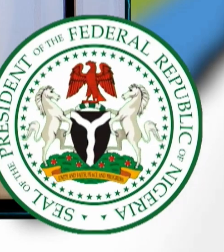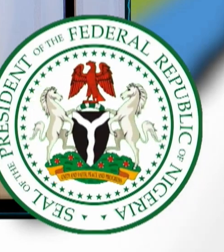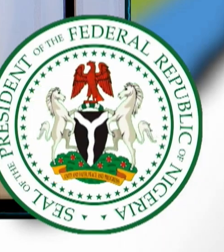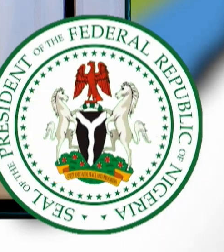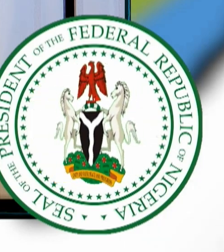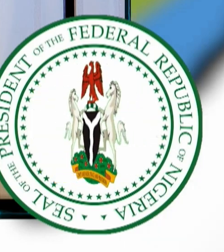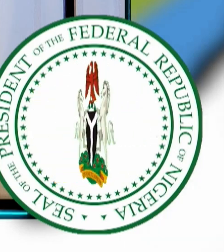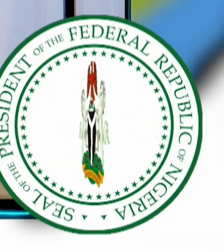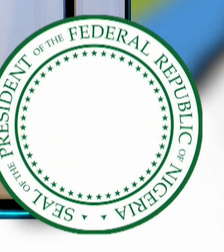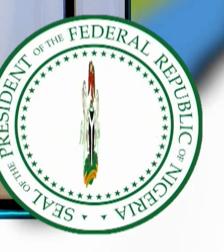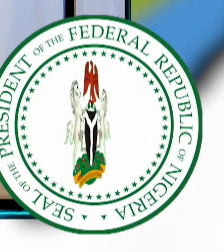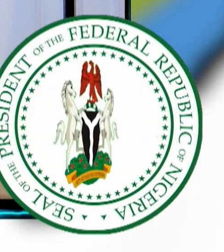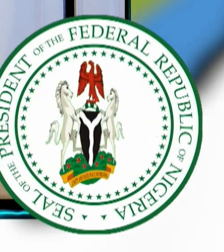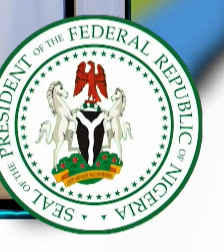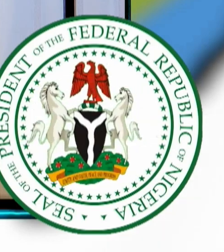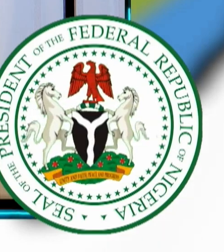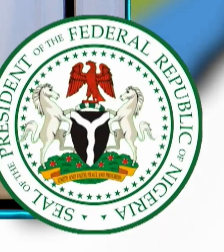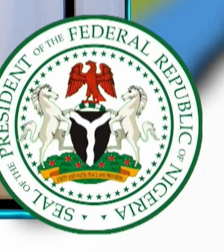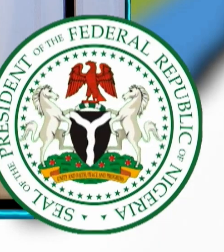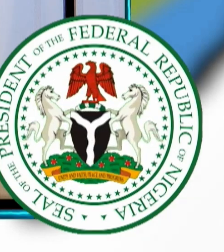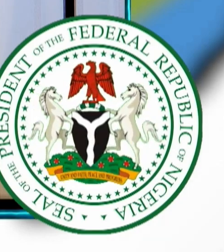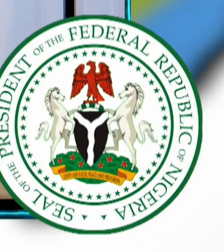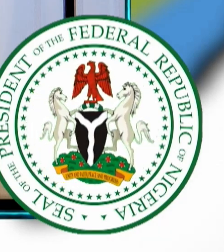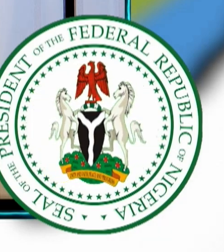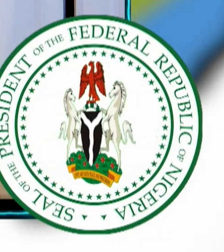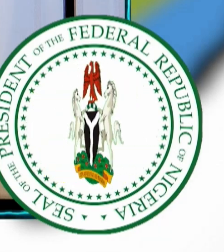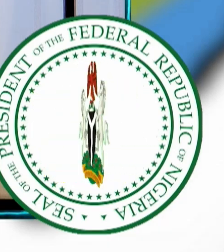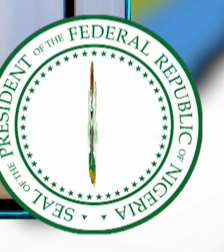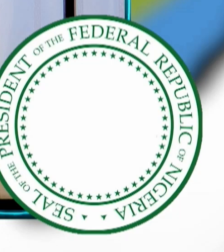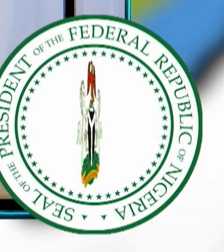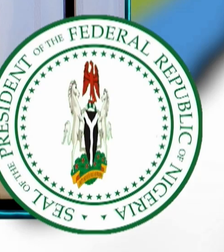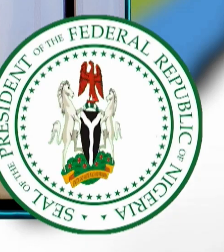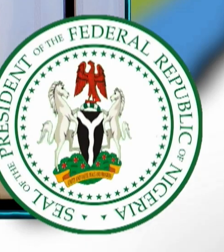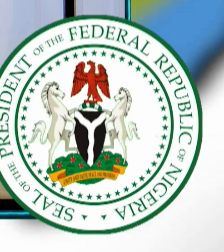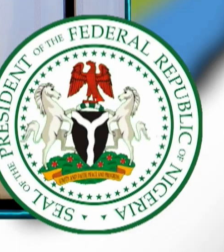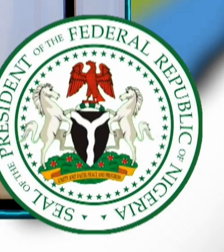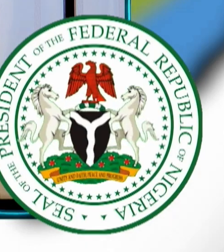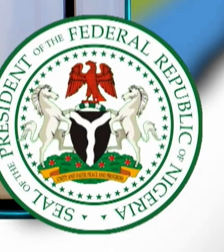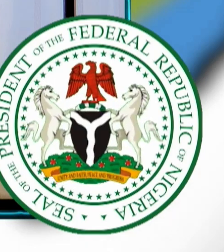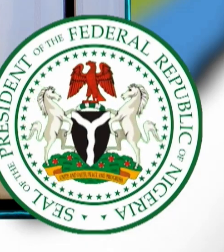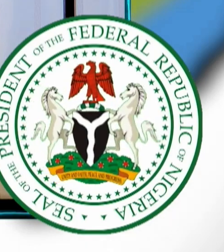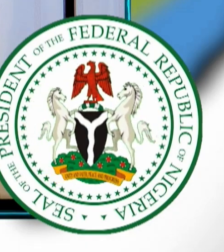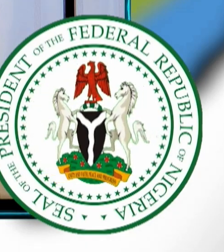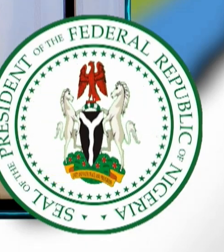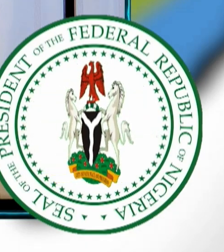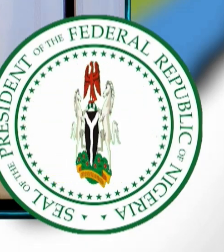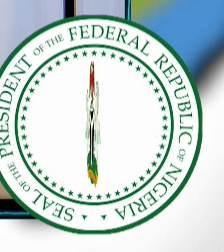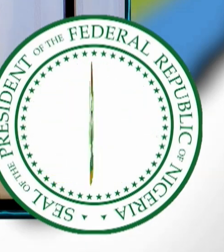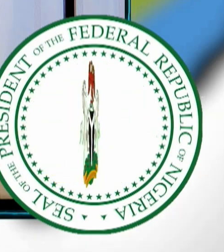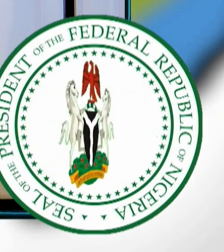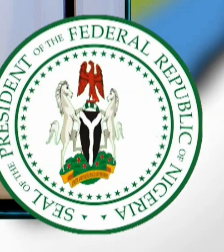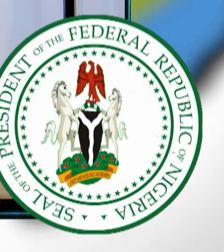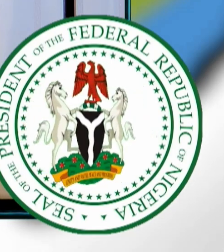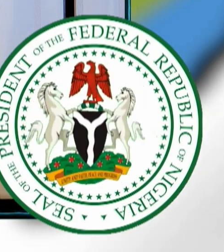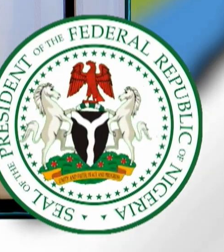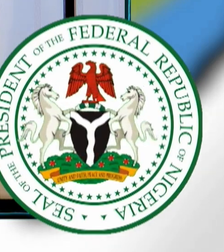including the 3 million technical talent scheme, unfortunately, one of digital centers